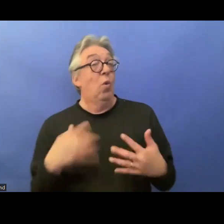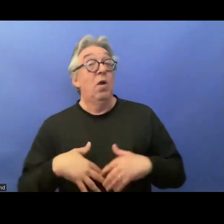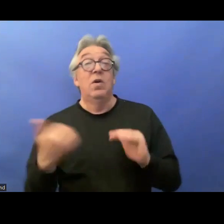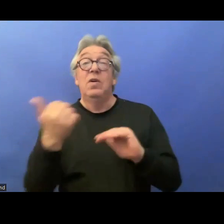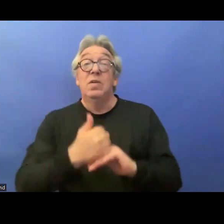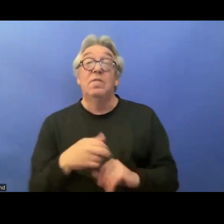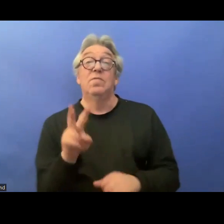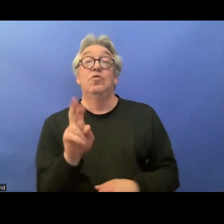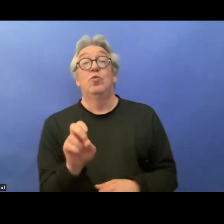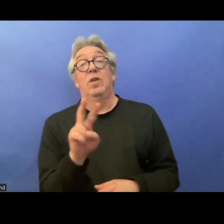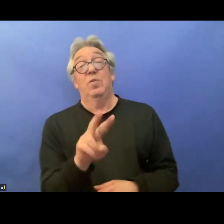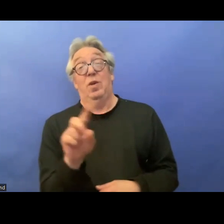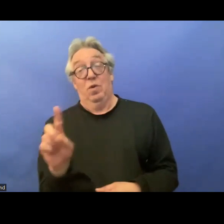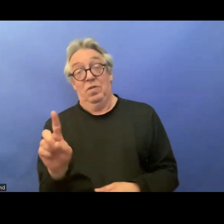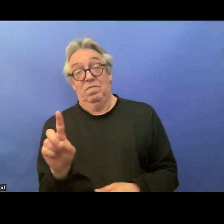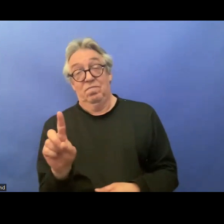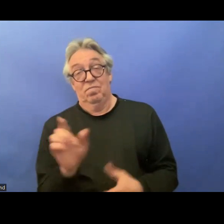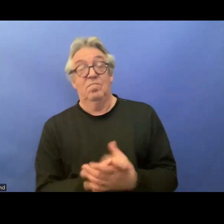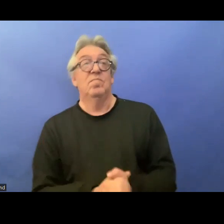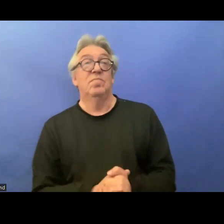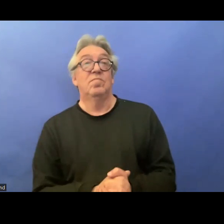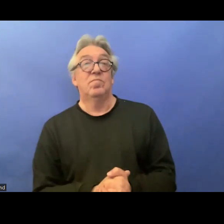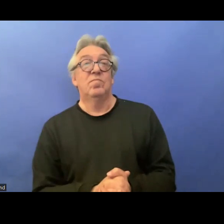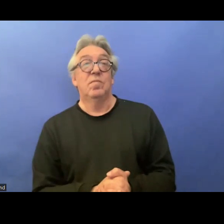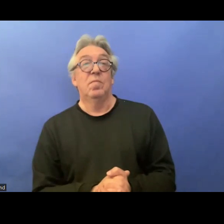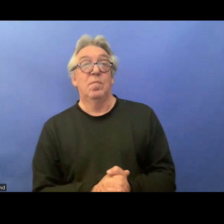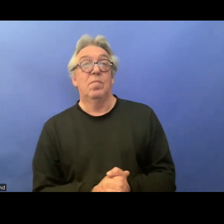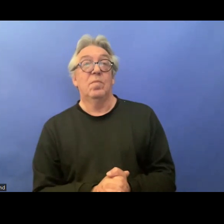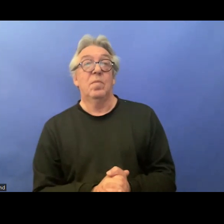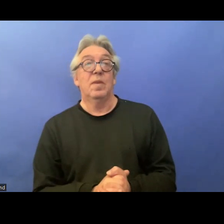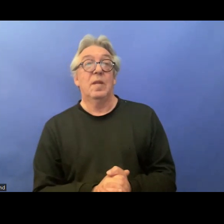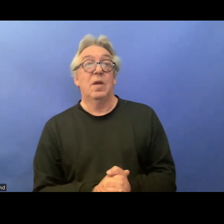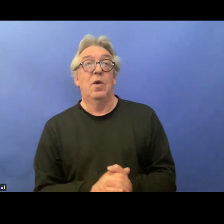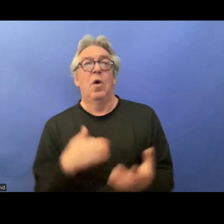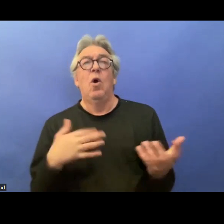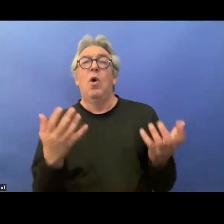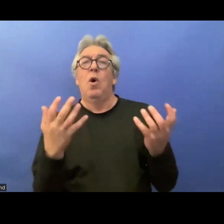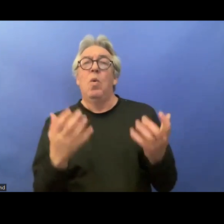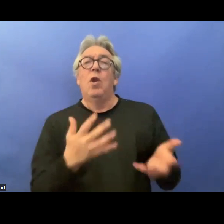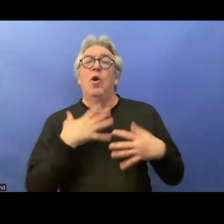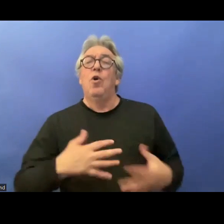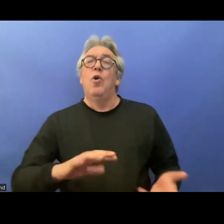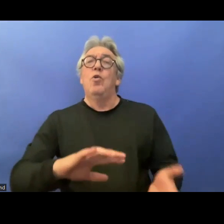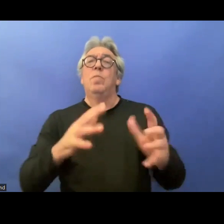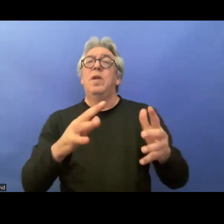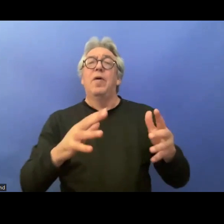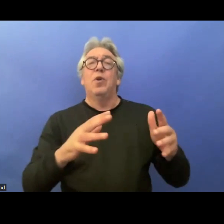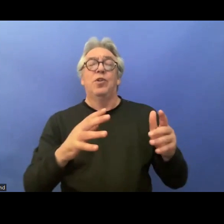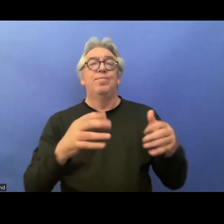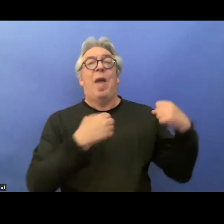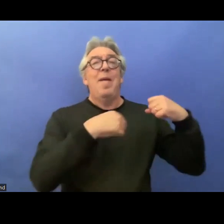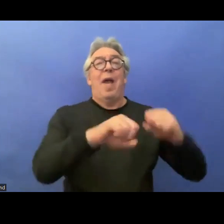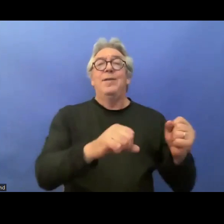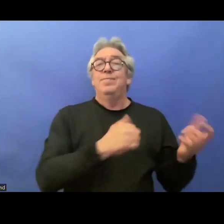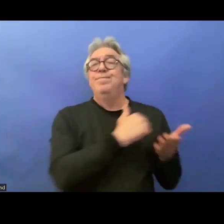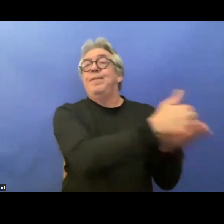2021 and to make sure the streamline and coordination response by humanitarian and